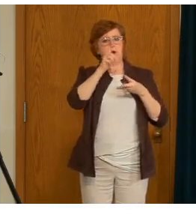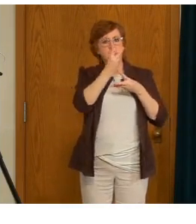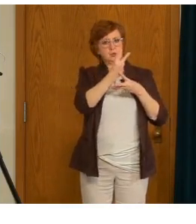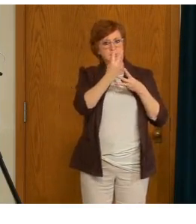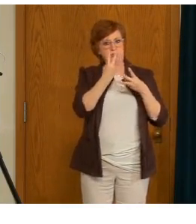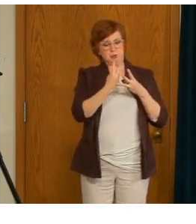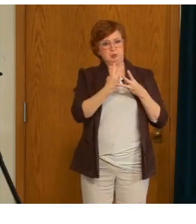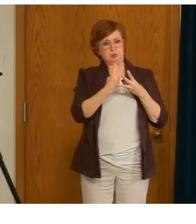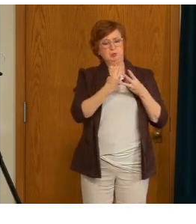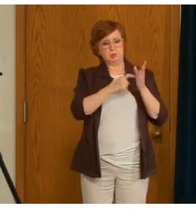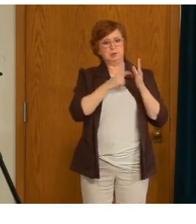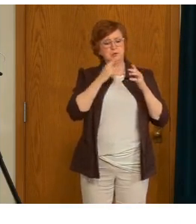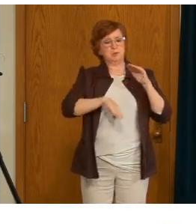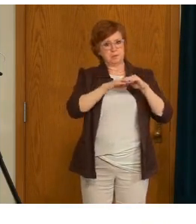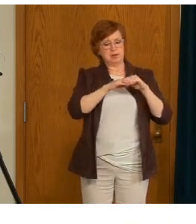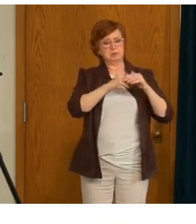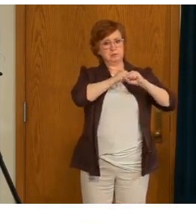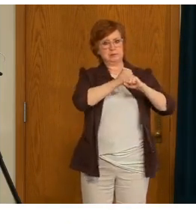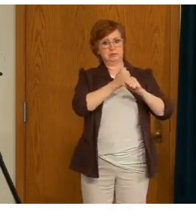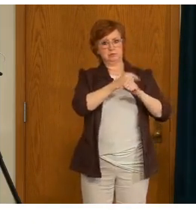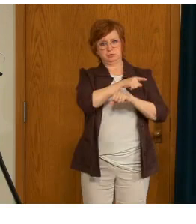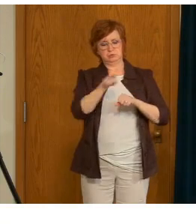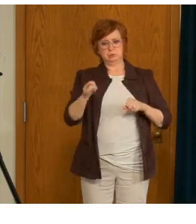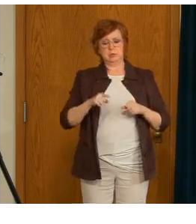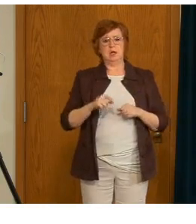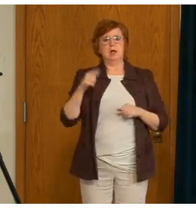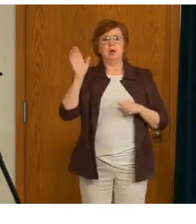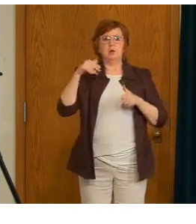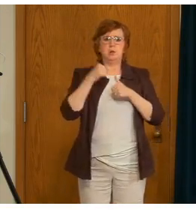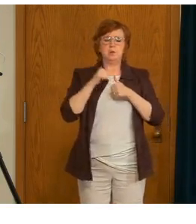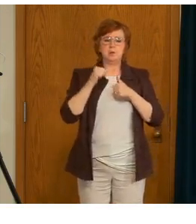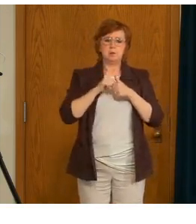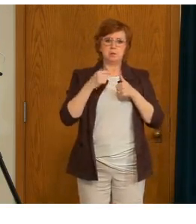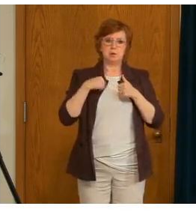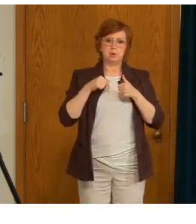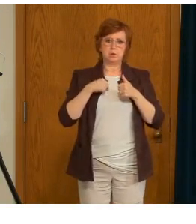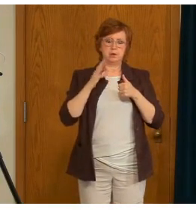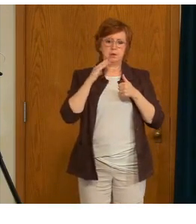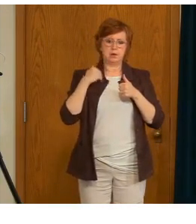required for maximum protection. A reminder, and this applies for first